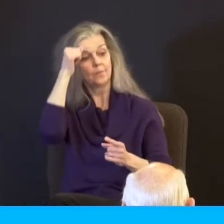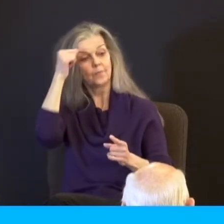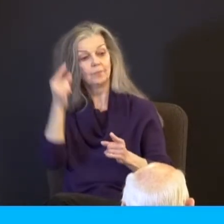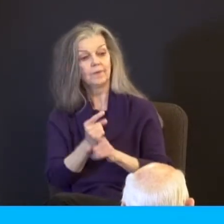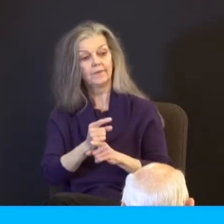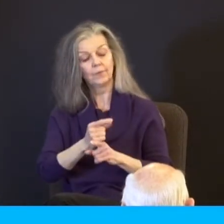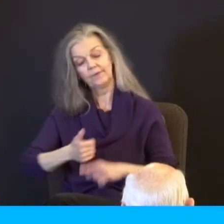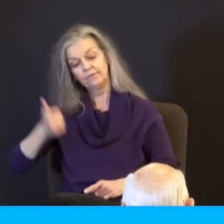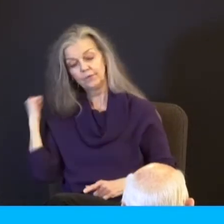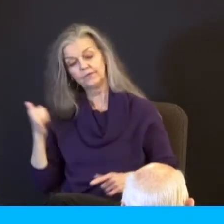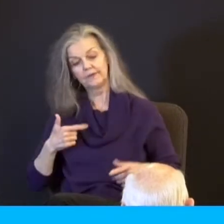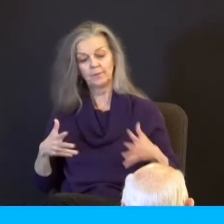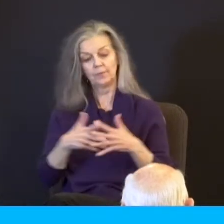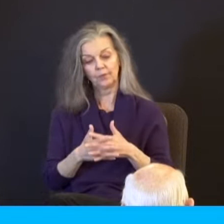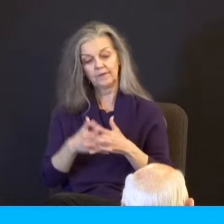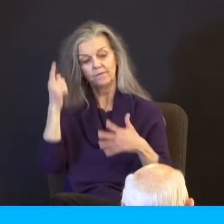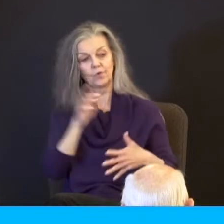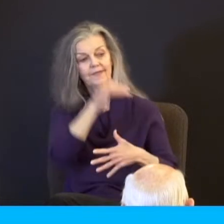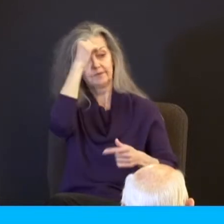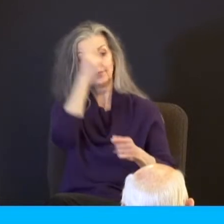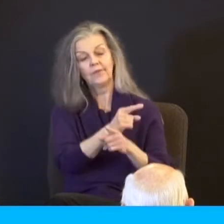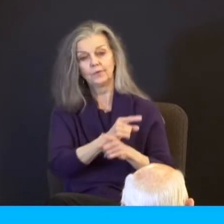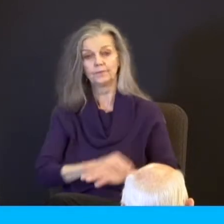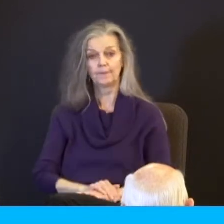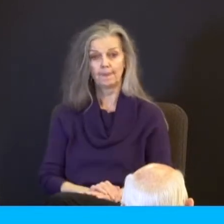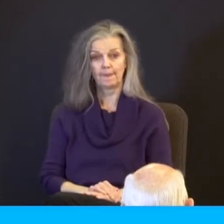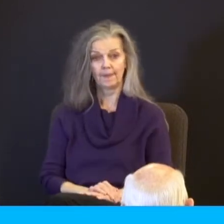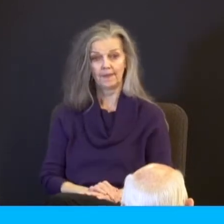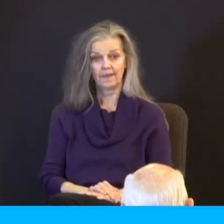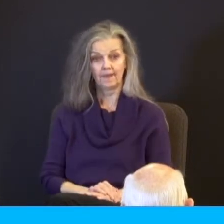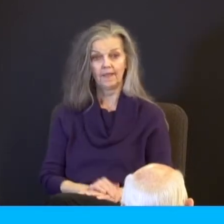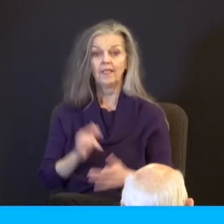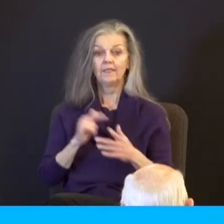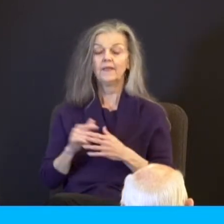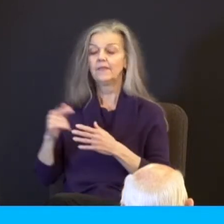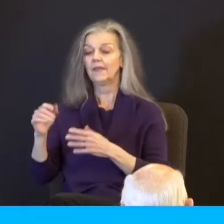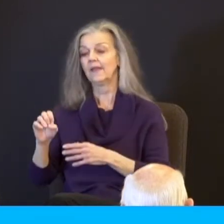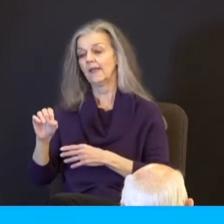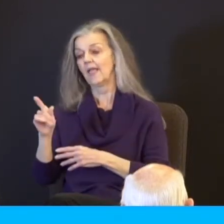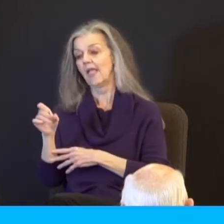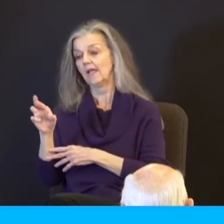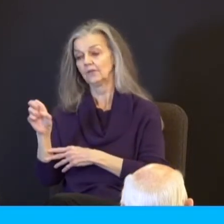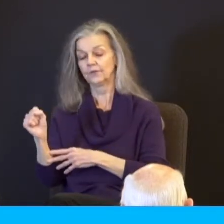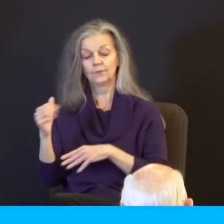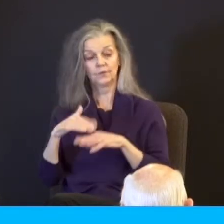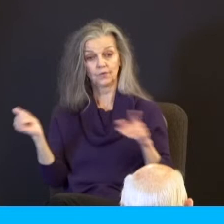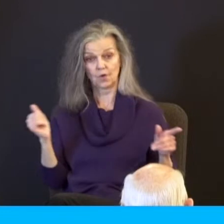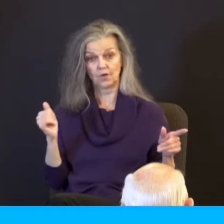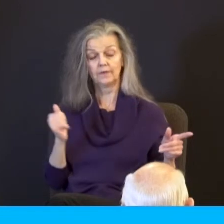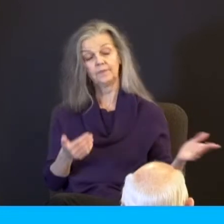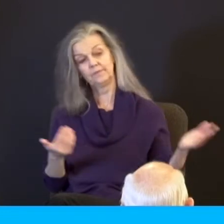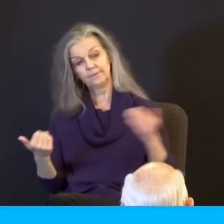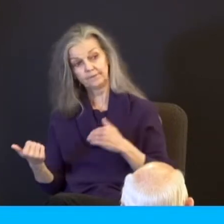in Israel. He will not perform the duty of my husband's brother. Then the elders of his city shall call him, so he gets summoned, and shall speak